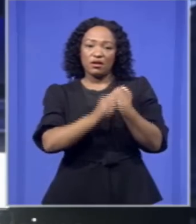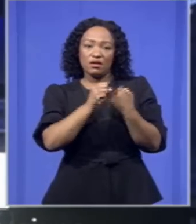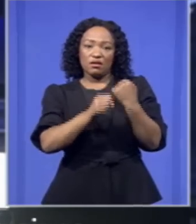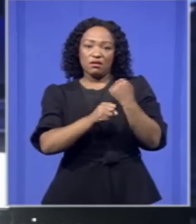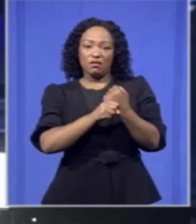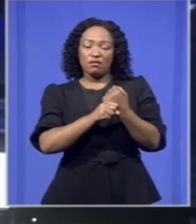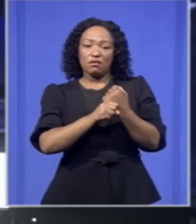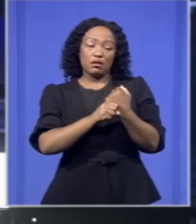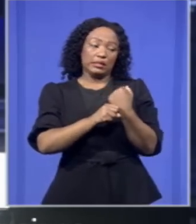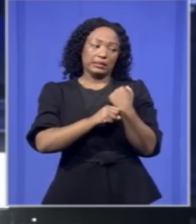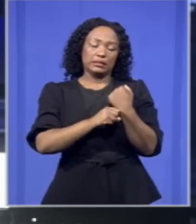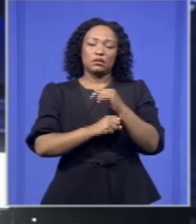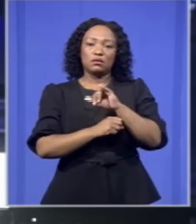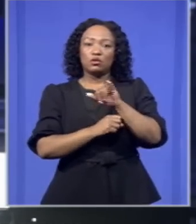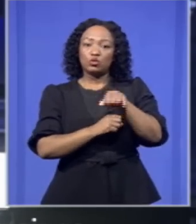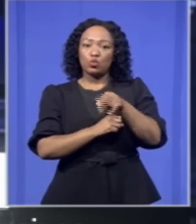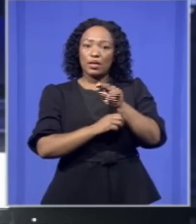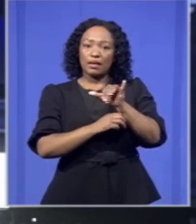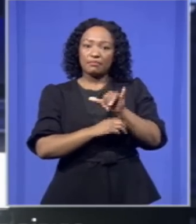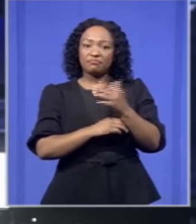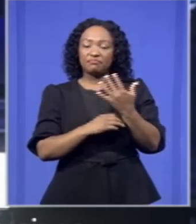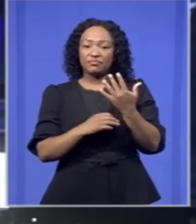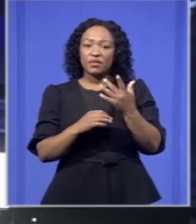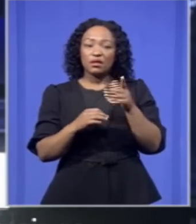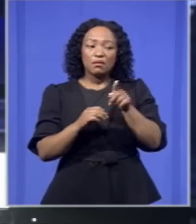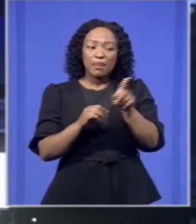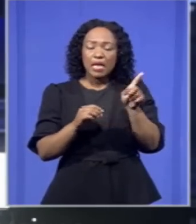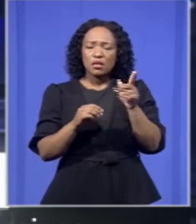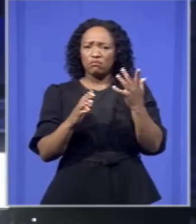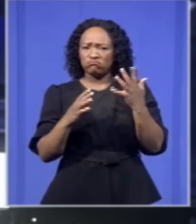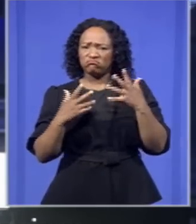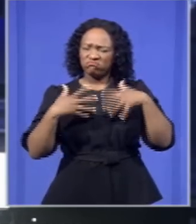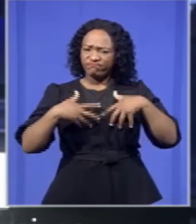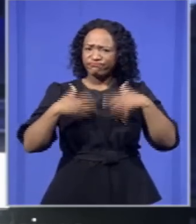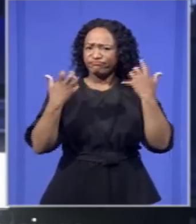Phukwi le mororo badirisi ba ne ba le kgatlhanong le seo.